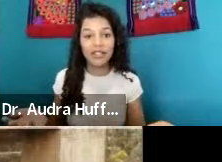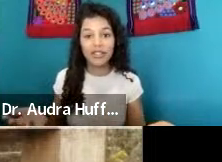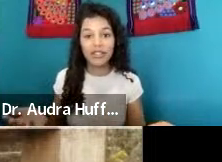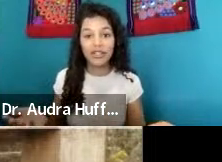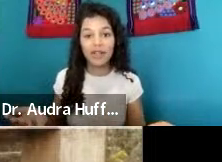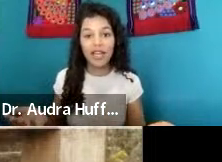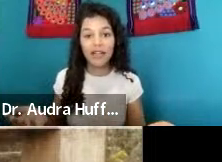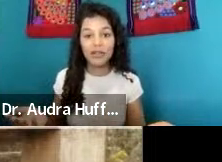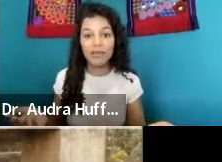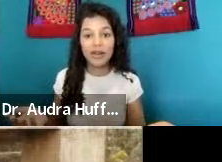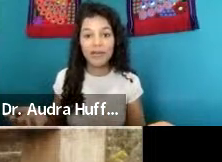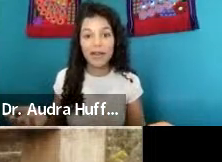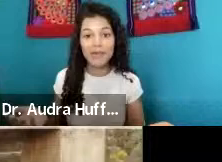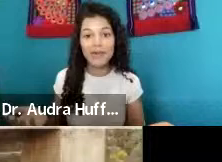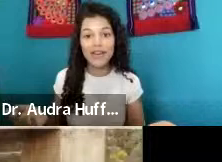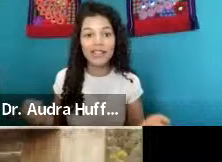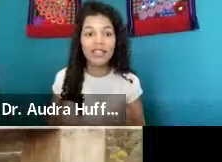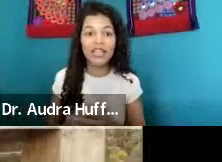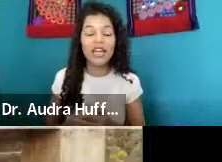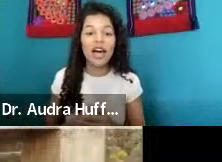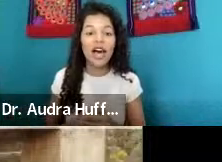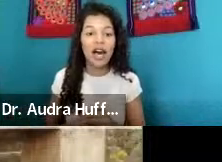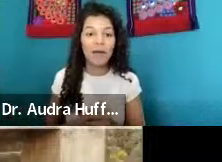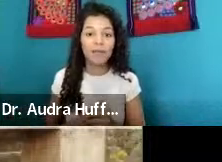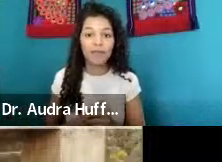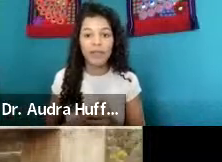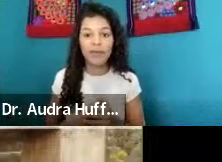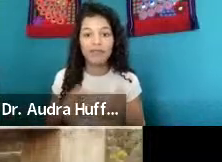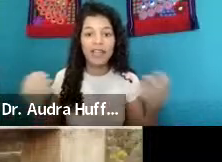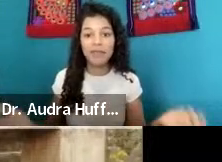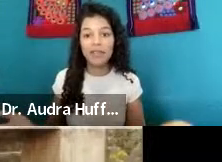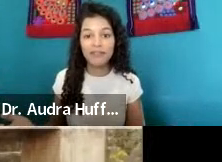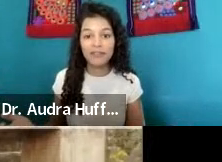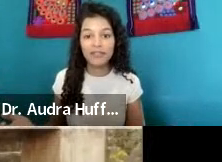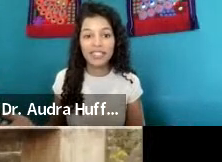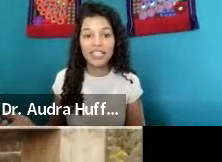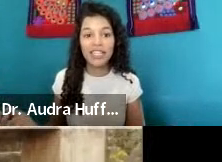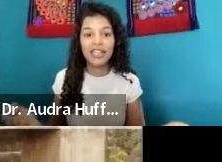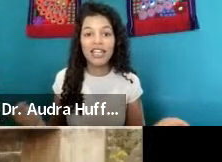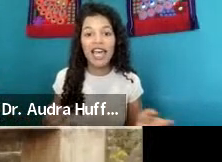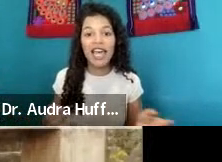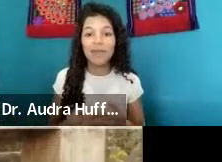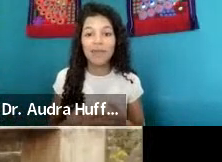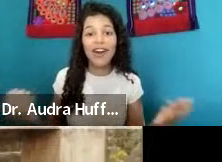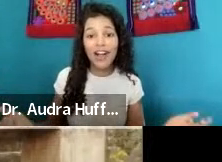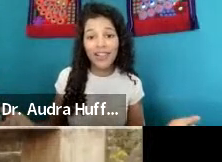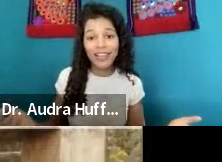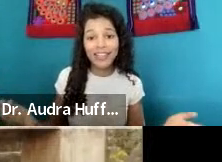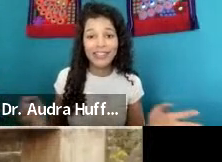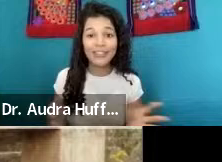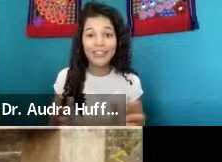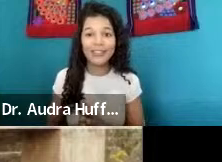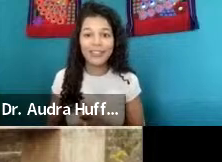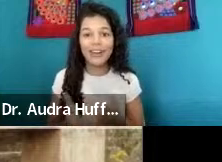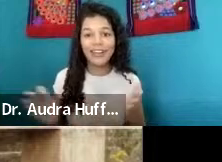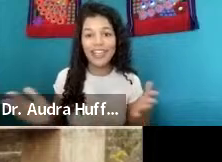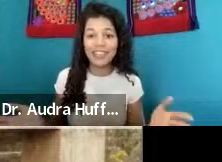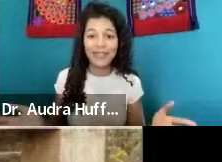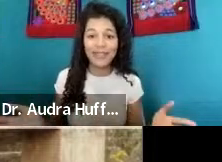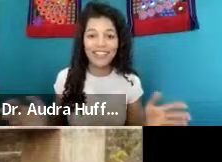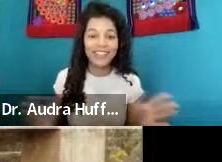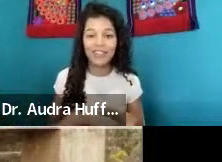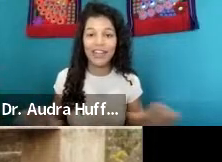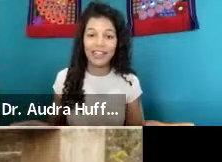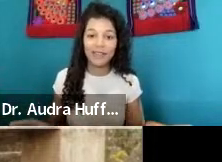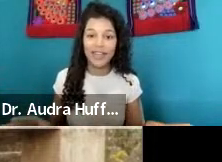village next to Chitwan National Park where I worked. They would invite me over for dinner, and my colleagues who were